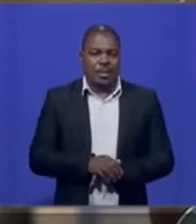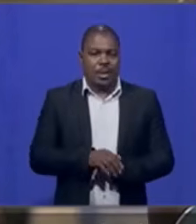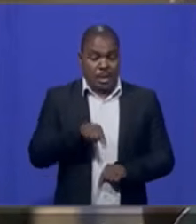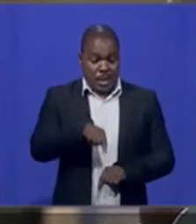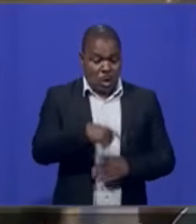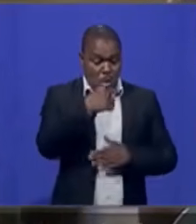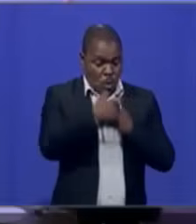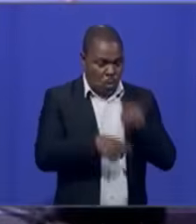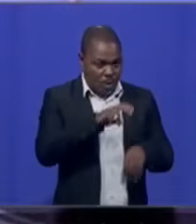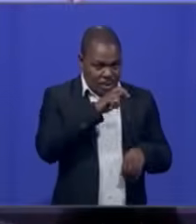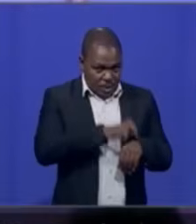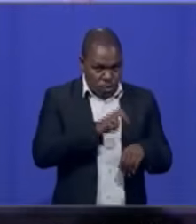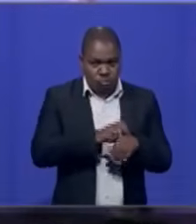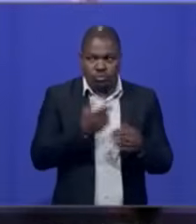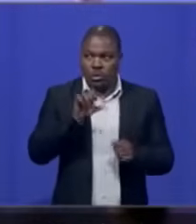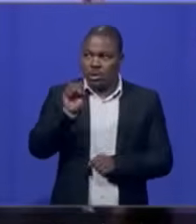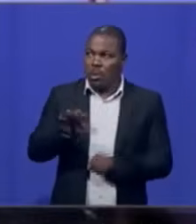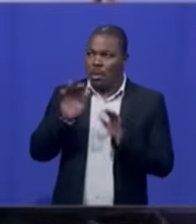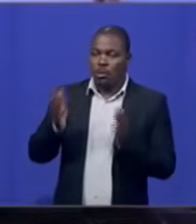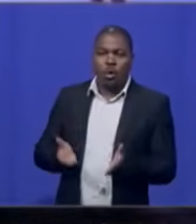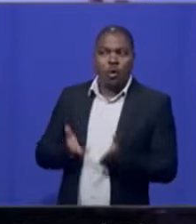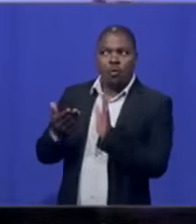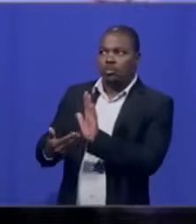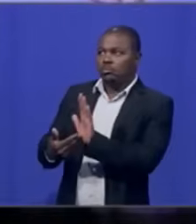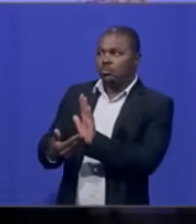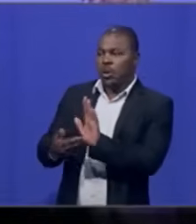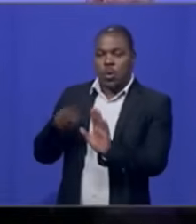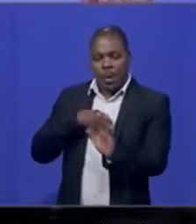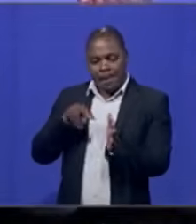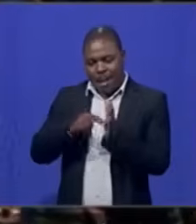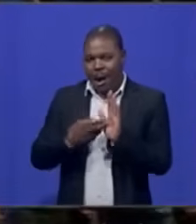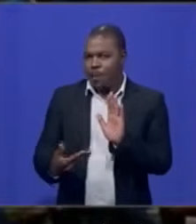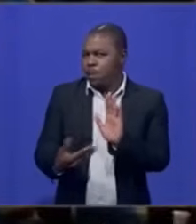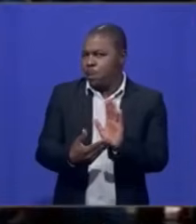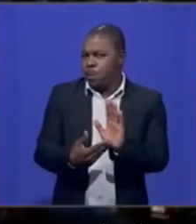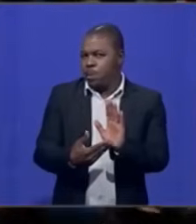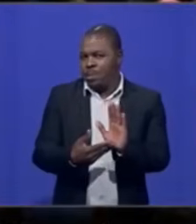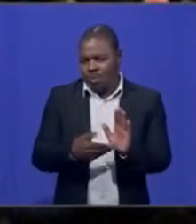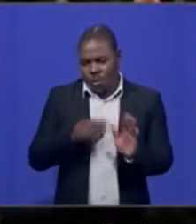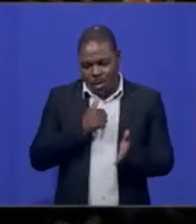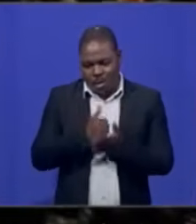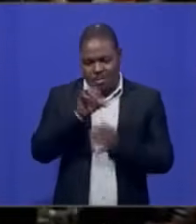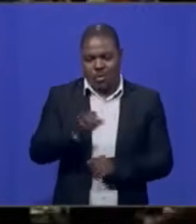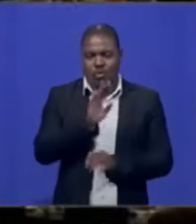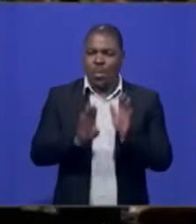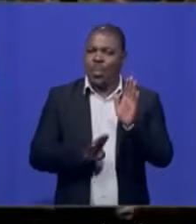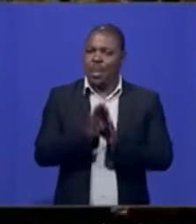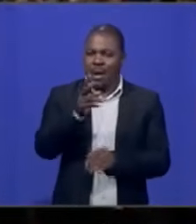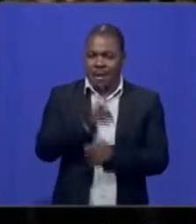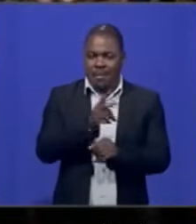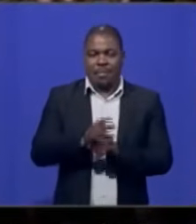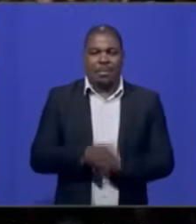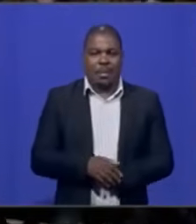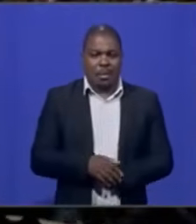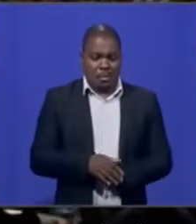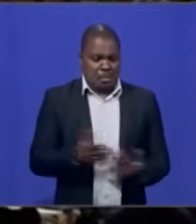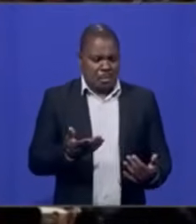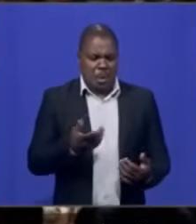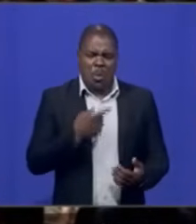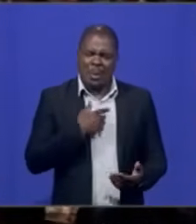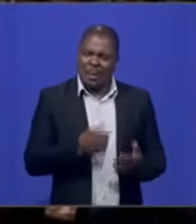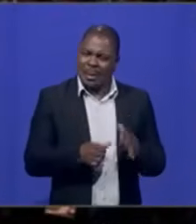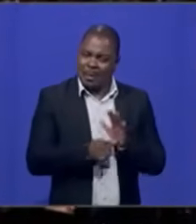Congress is to get our offer out to South Africans and show them that we have a credible plan to get South Africa working again. We've had some critical wins, and I don't